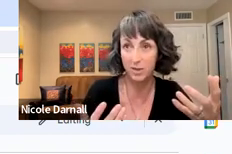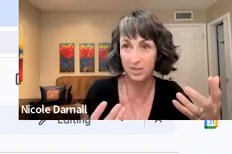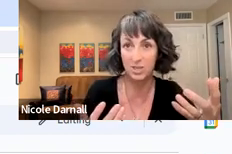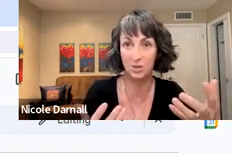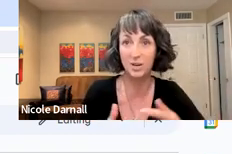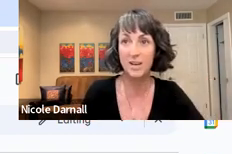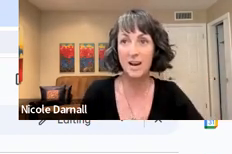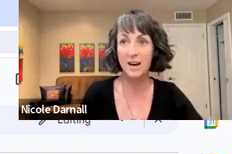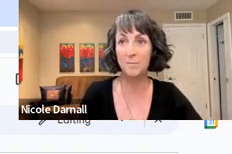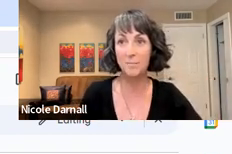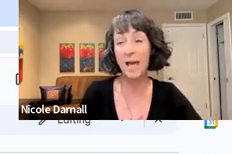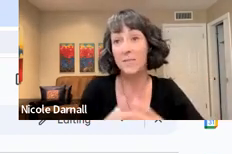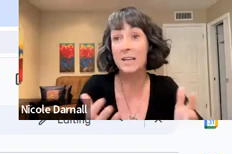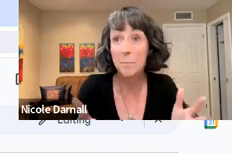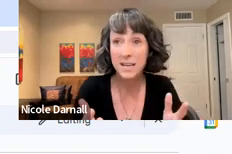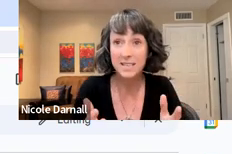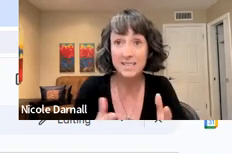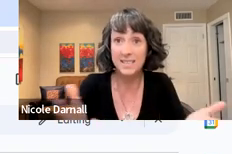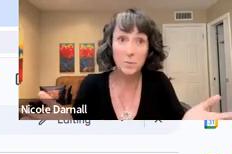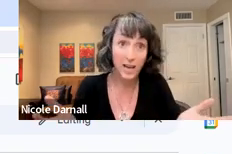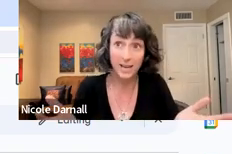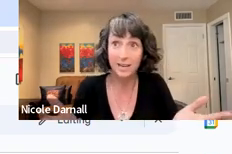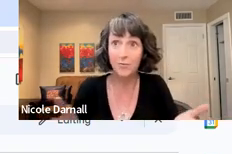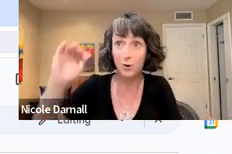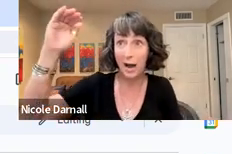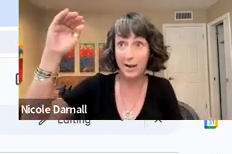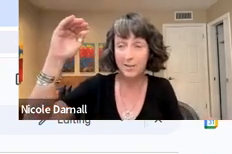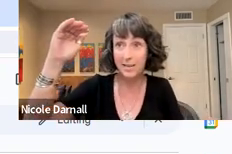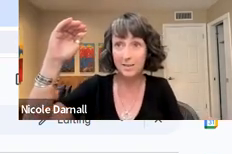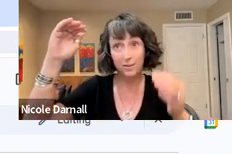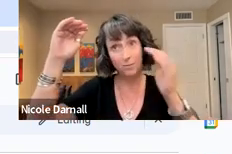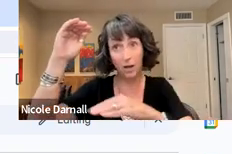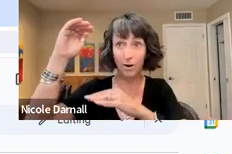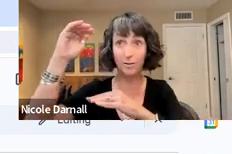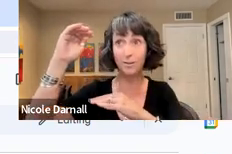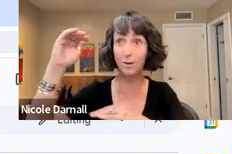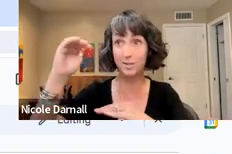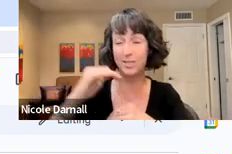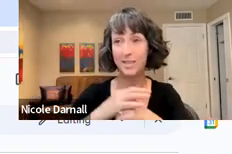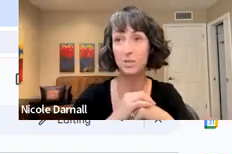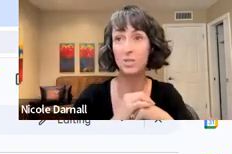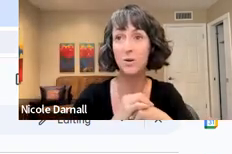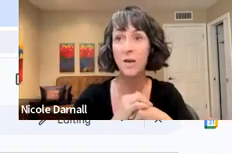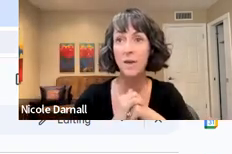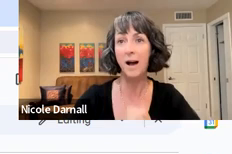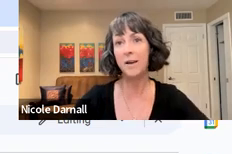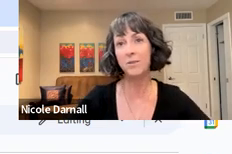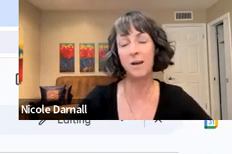difference between the two. And the company gets the same credit for the higher standard or the lower standard.